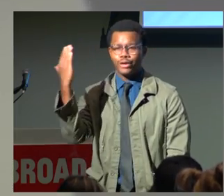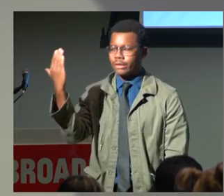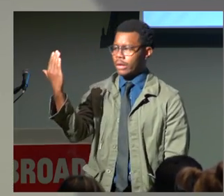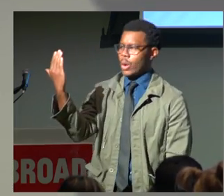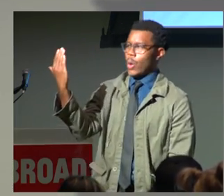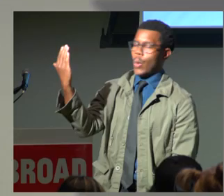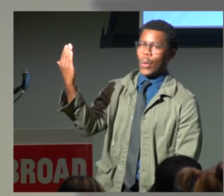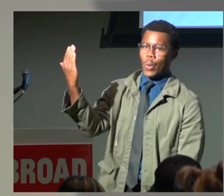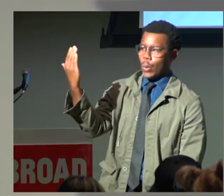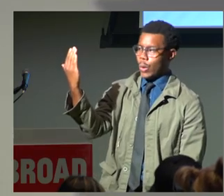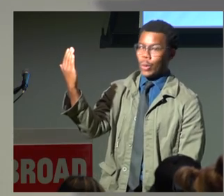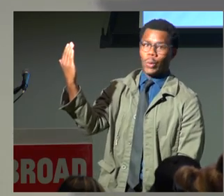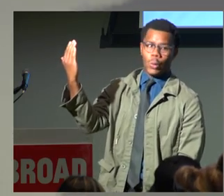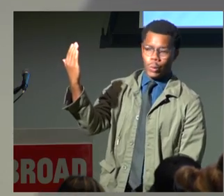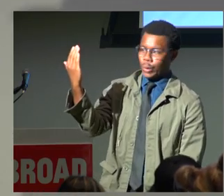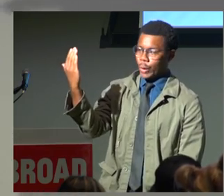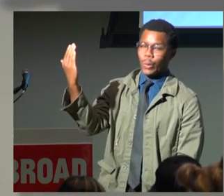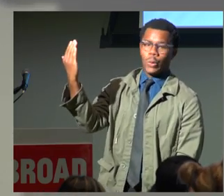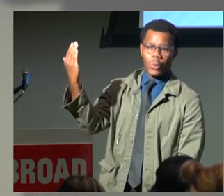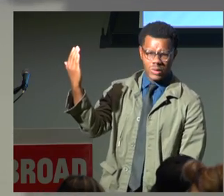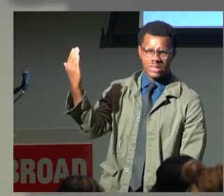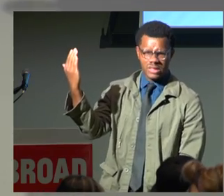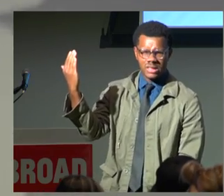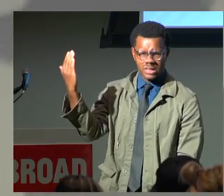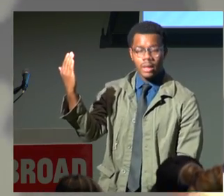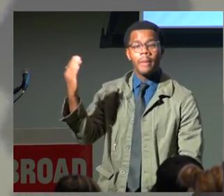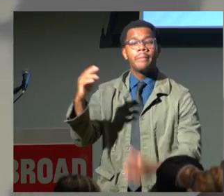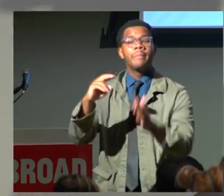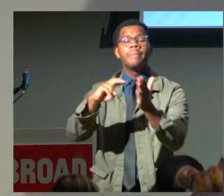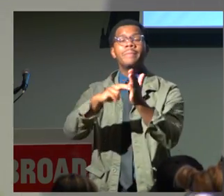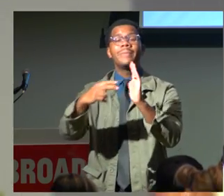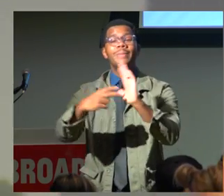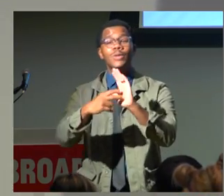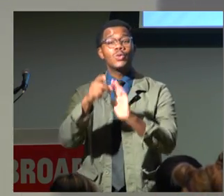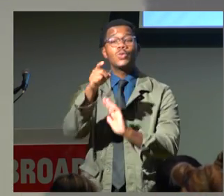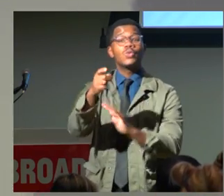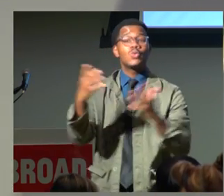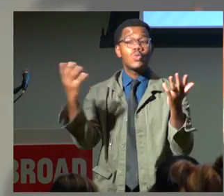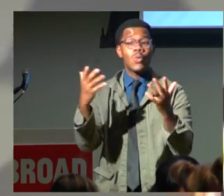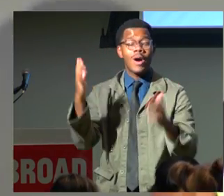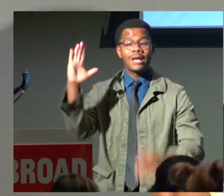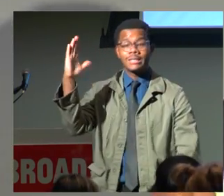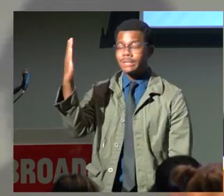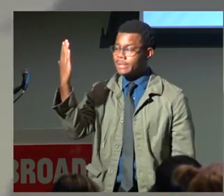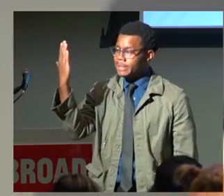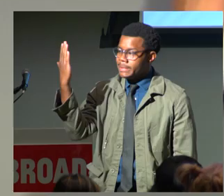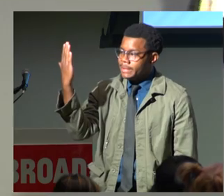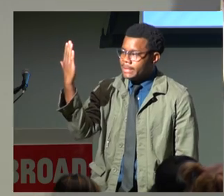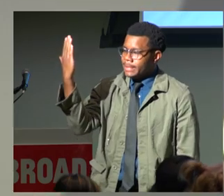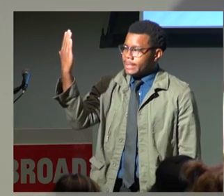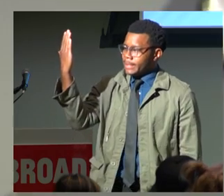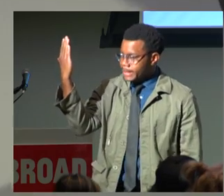right? And so then that means that you have to have the courage and integrity